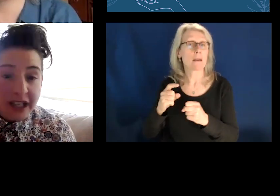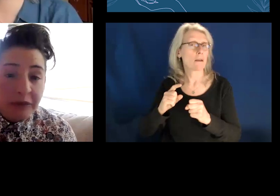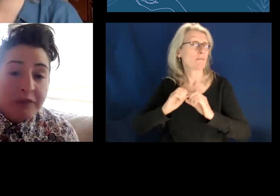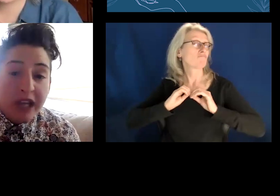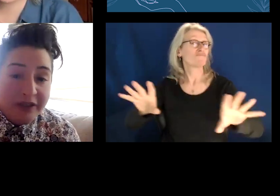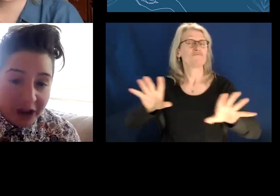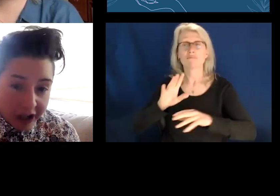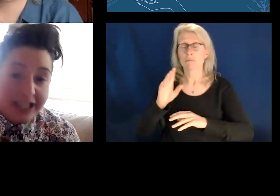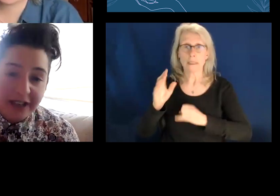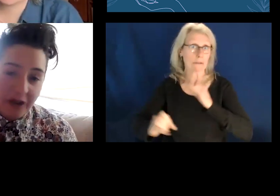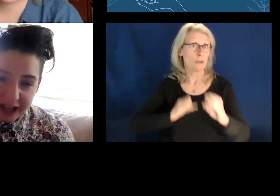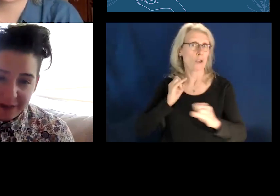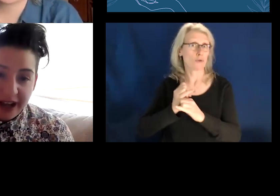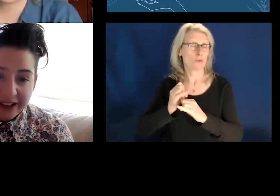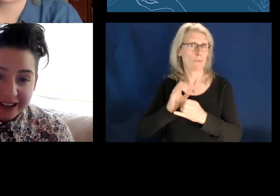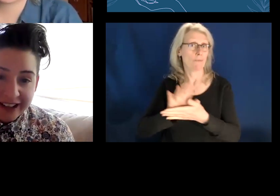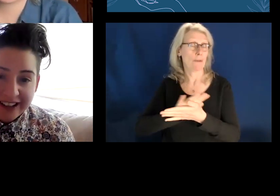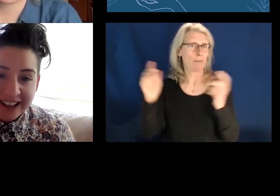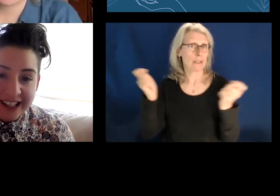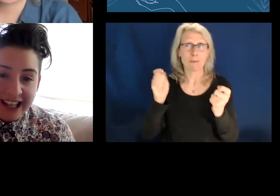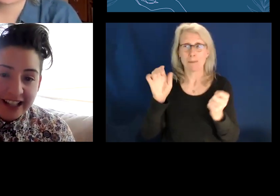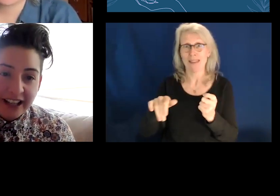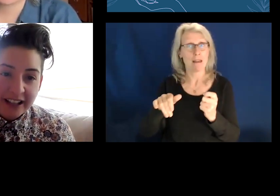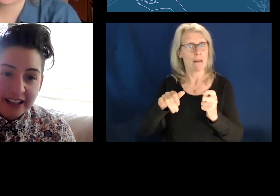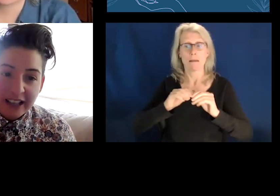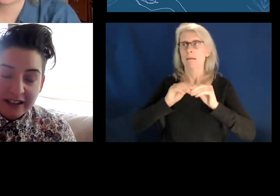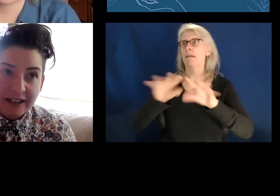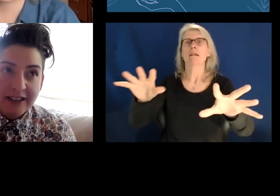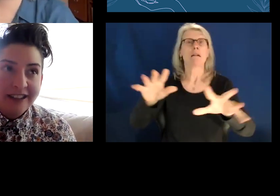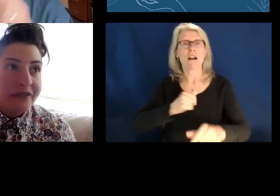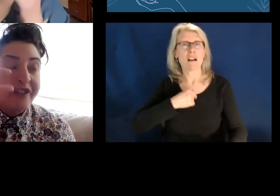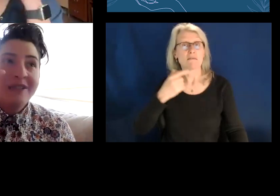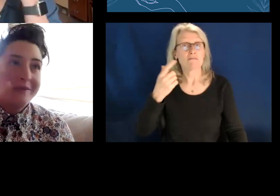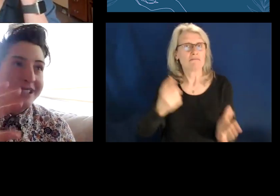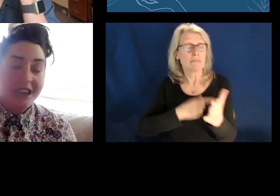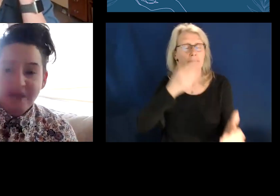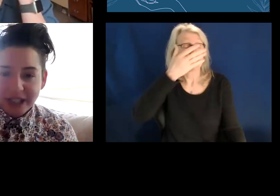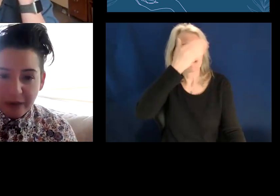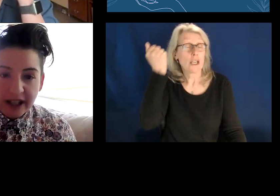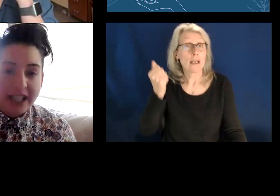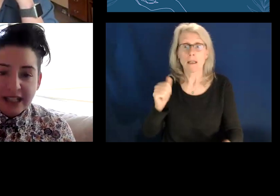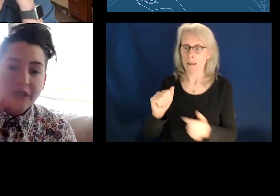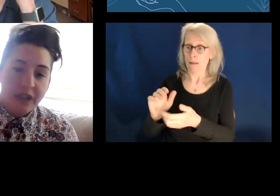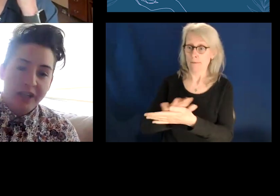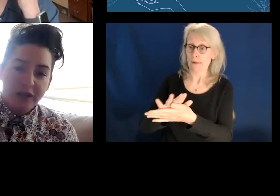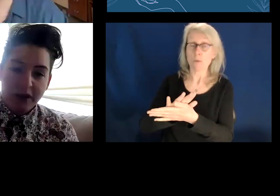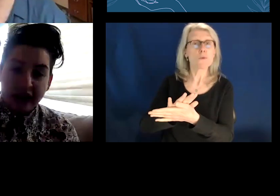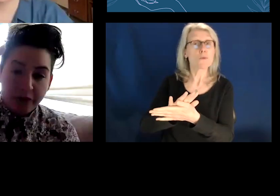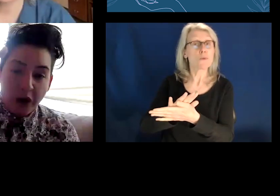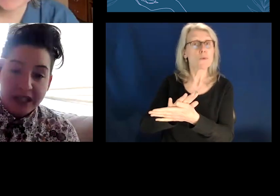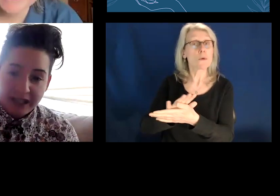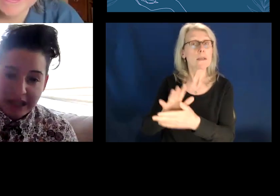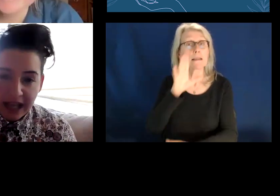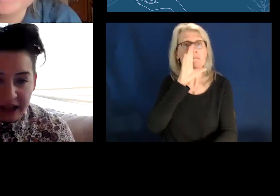And sometimes I even honestly forget about it because the film is lovely, but like it's the returning to